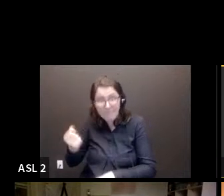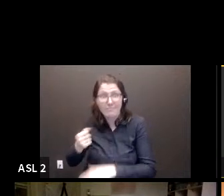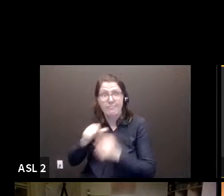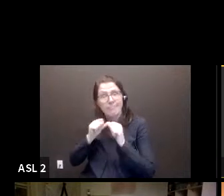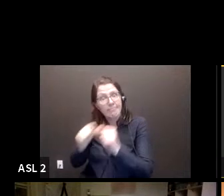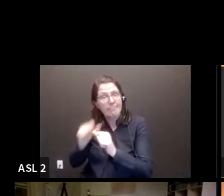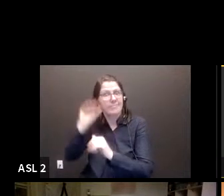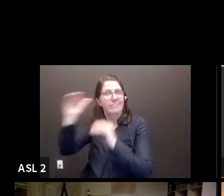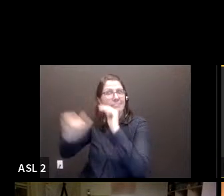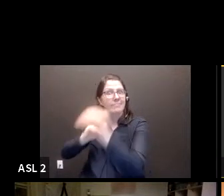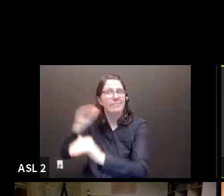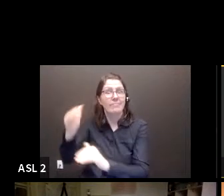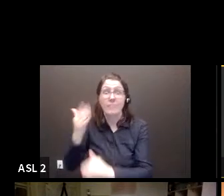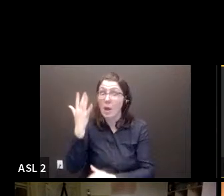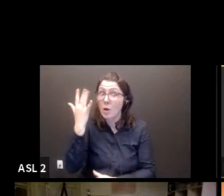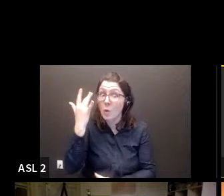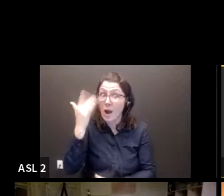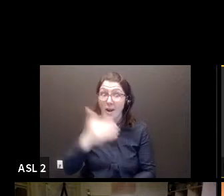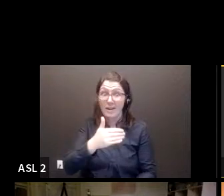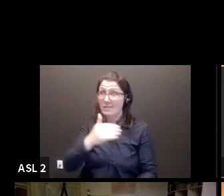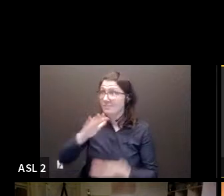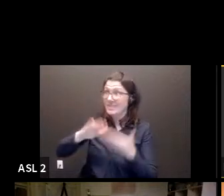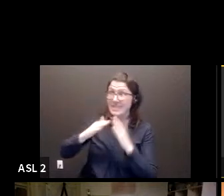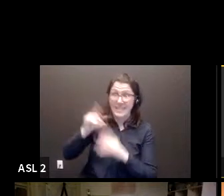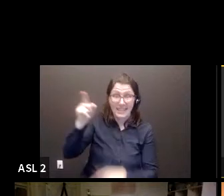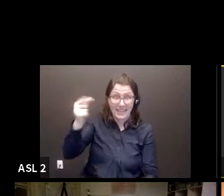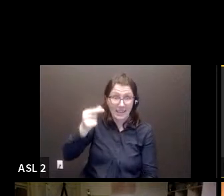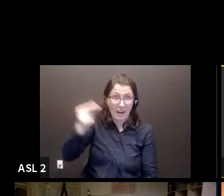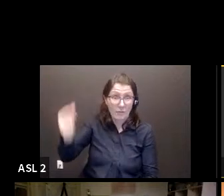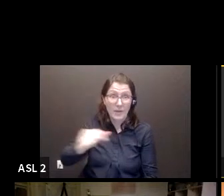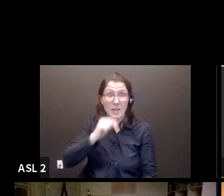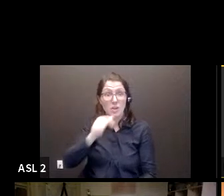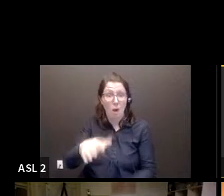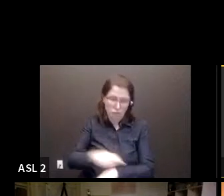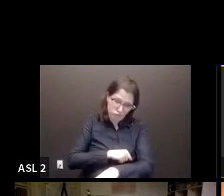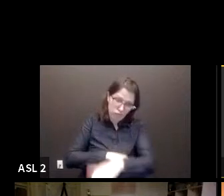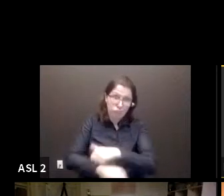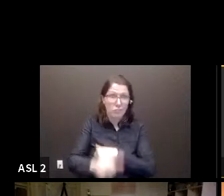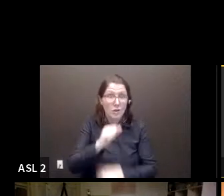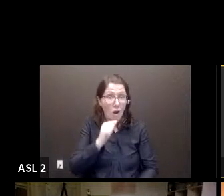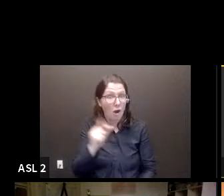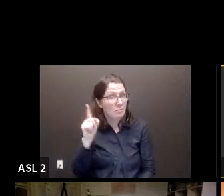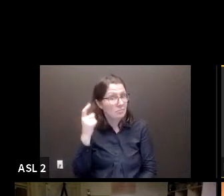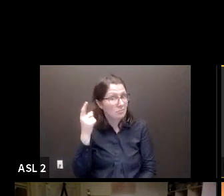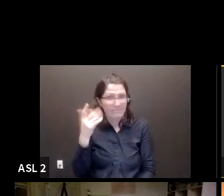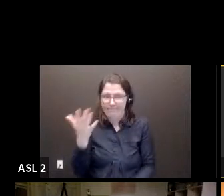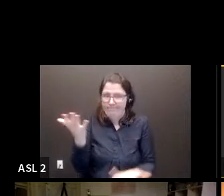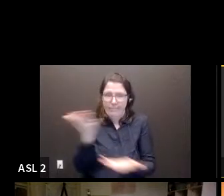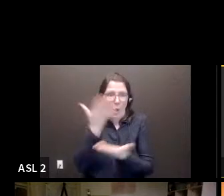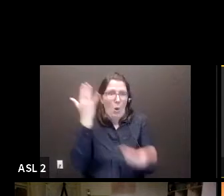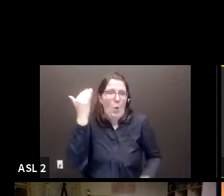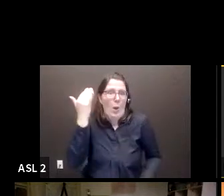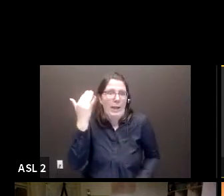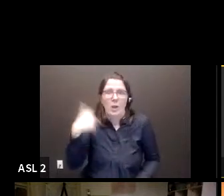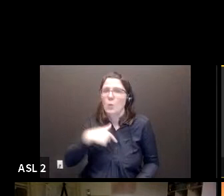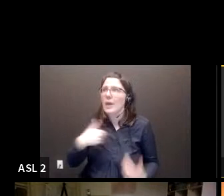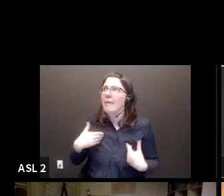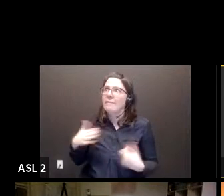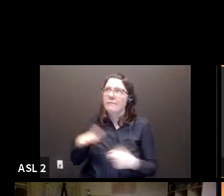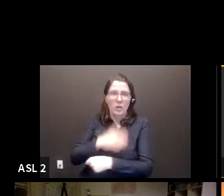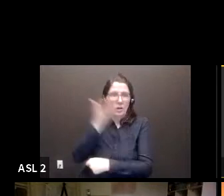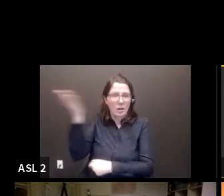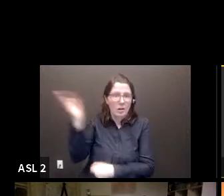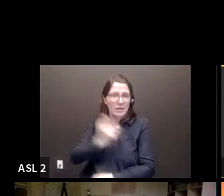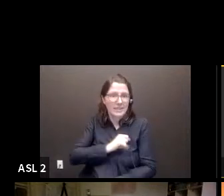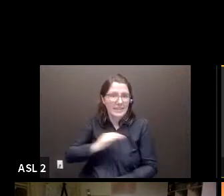has not moved forward substantially on it you have a police service a full executive team right down to our front line members who are